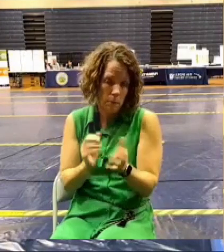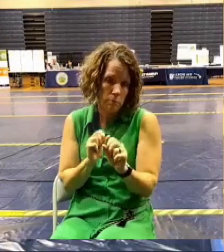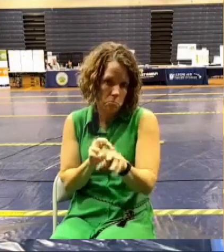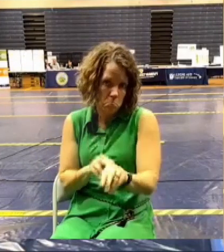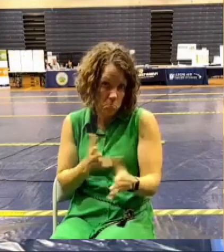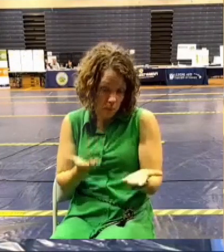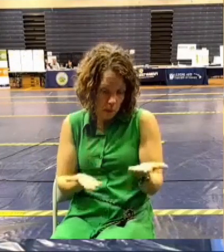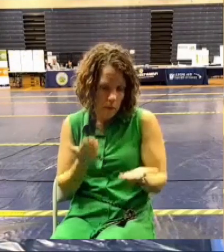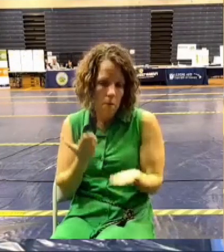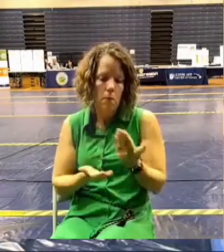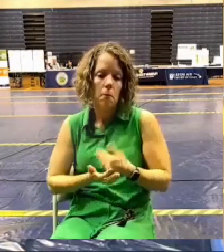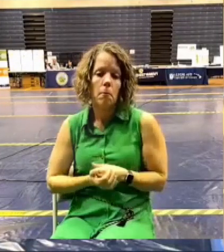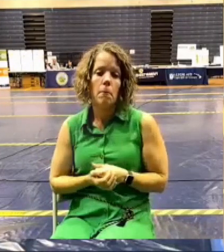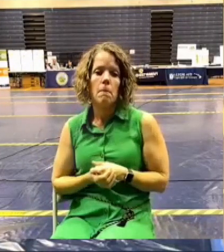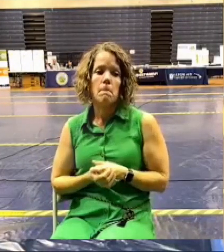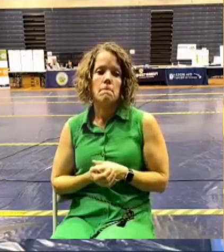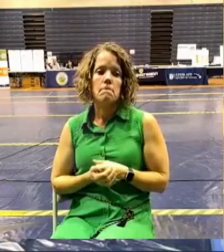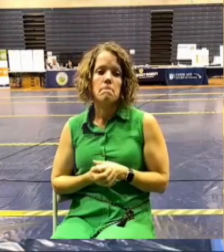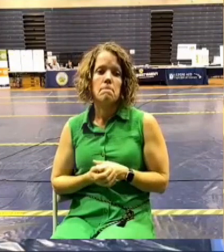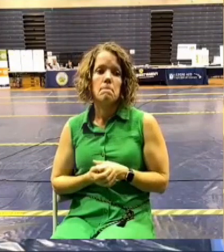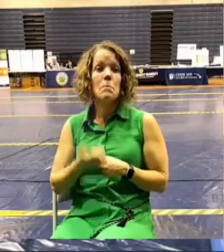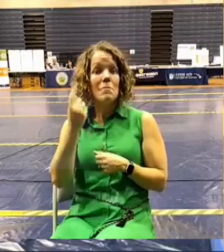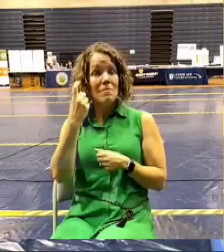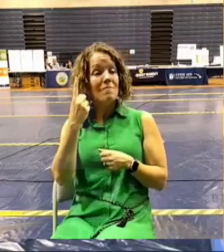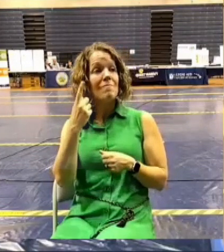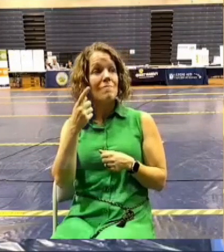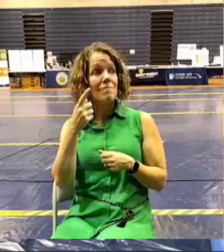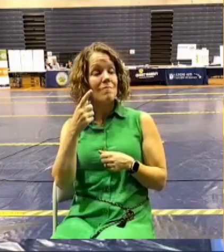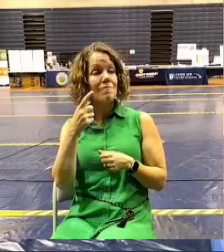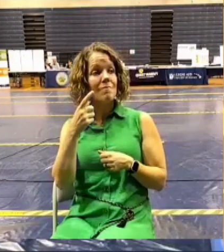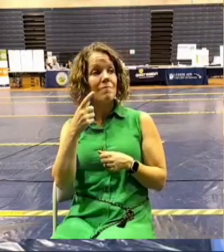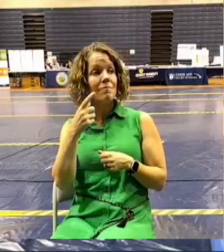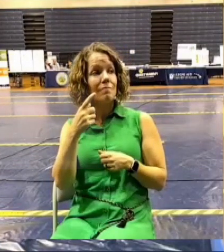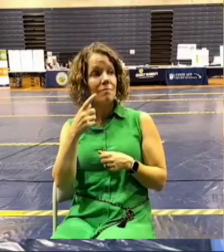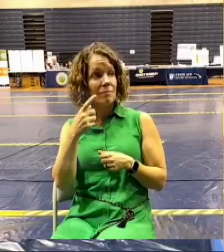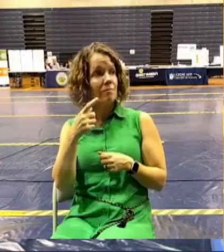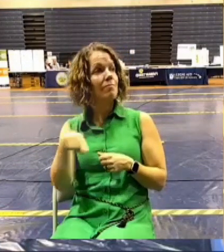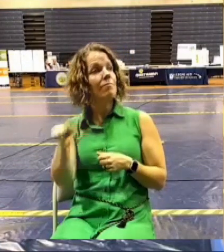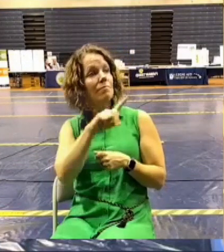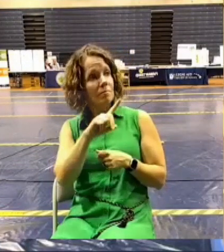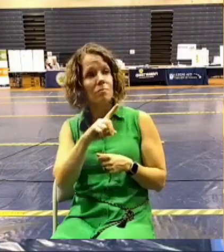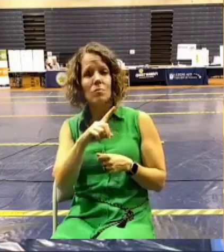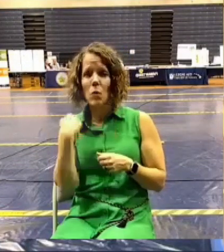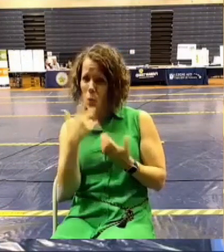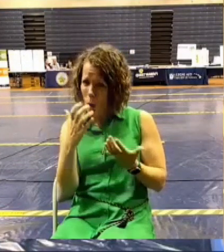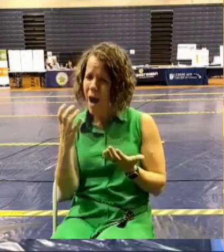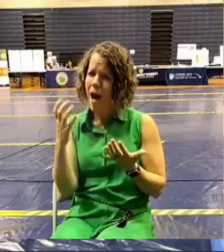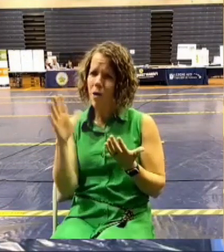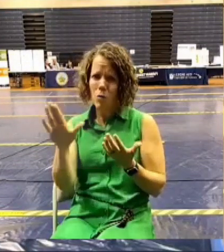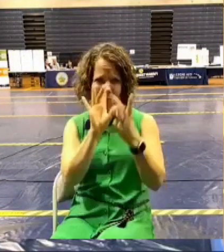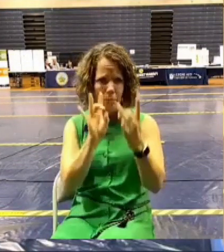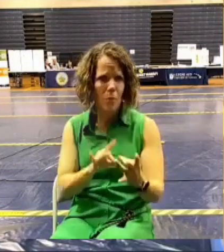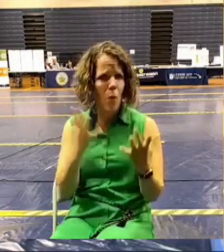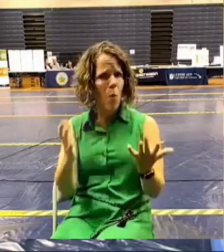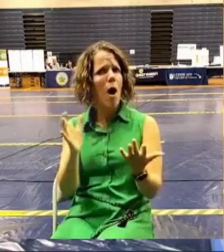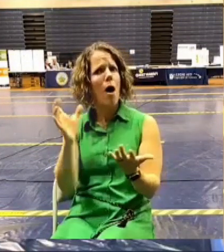and as we've heard from the public, everybody wants to be heard. We want people to be heard. We want their